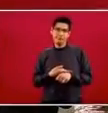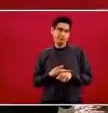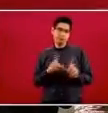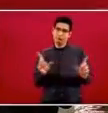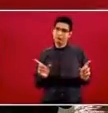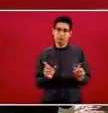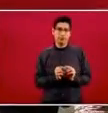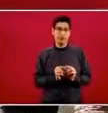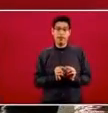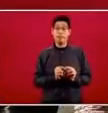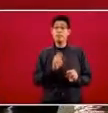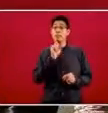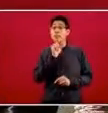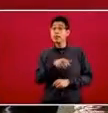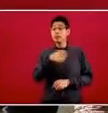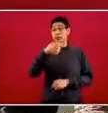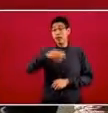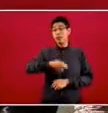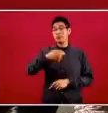Now,